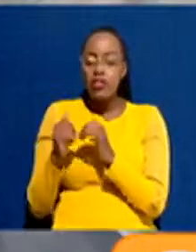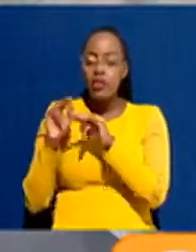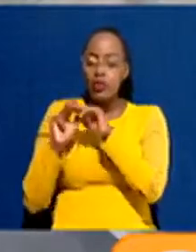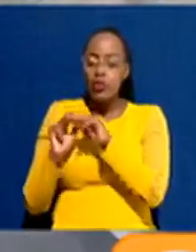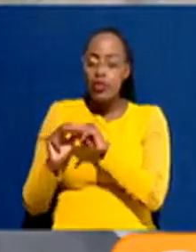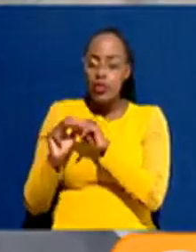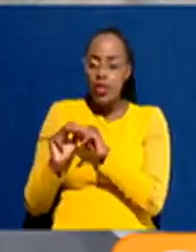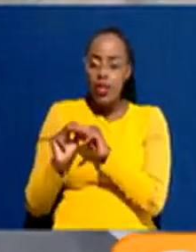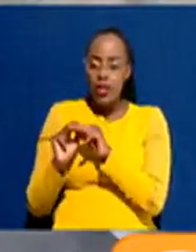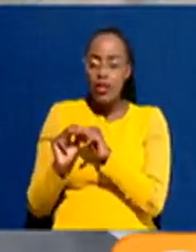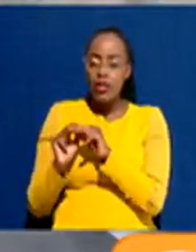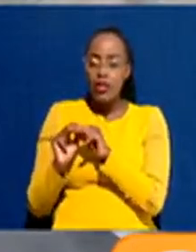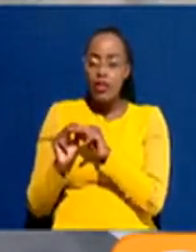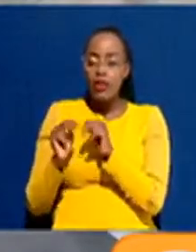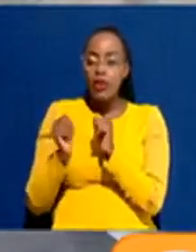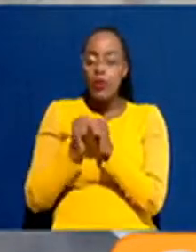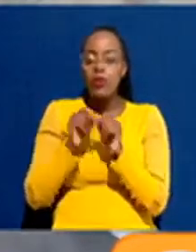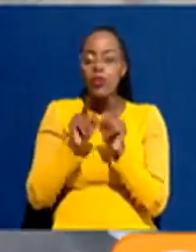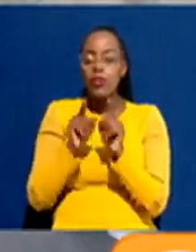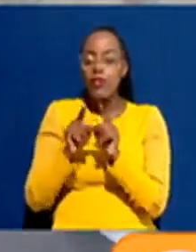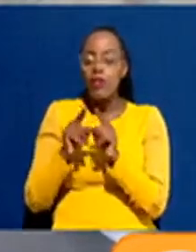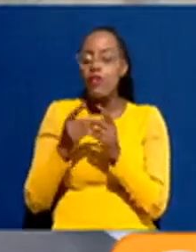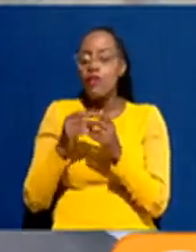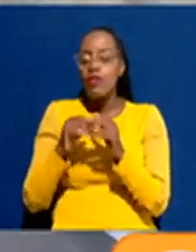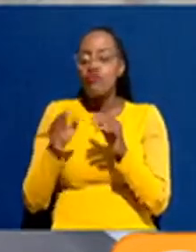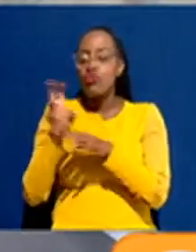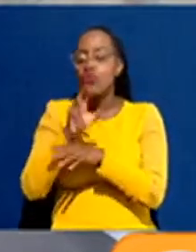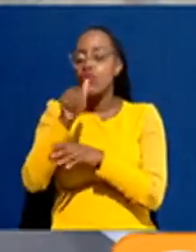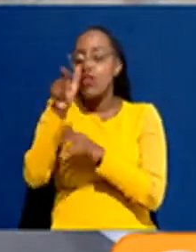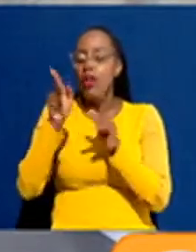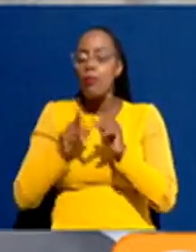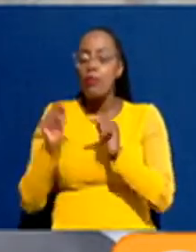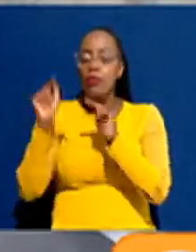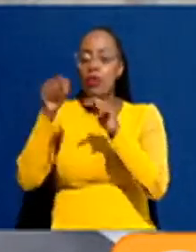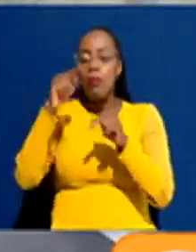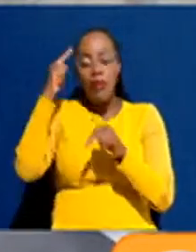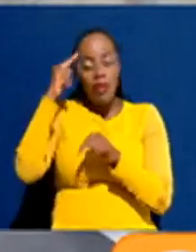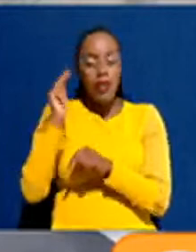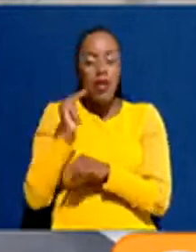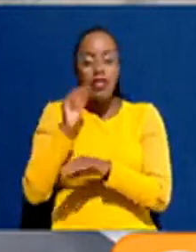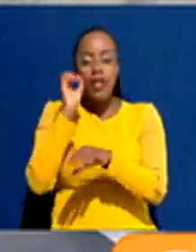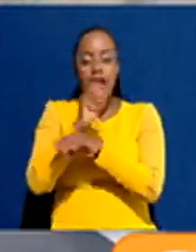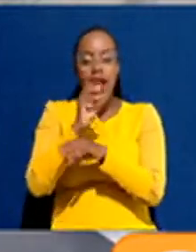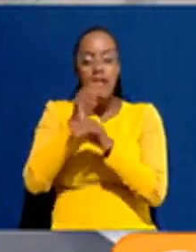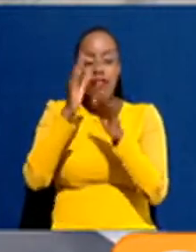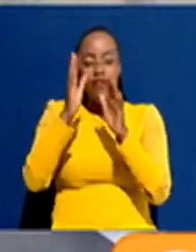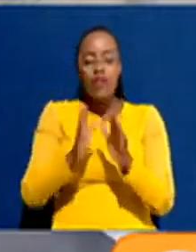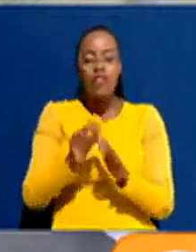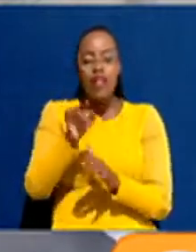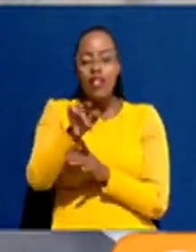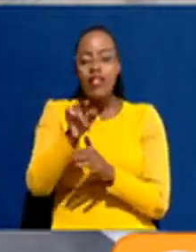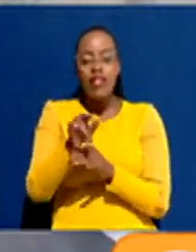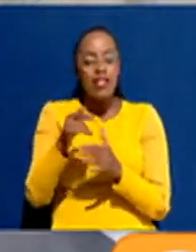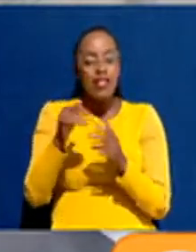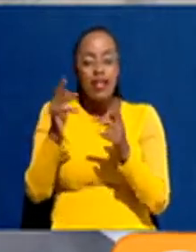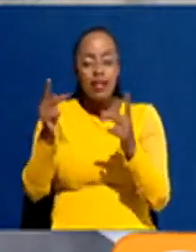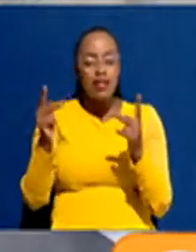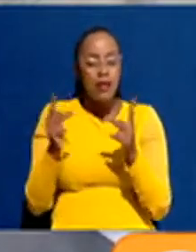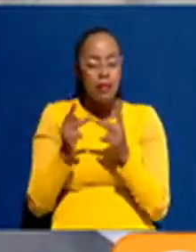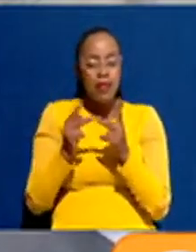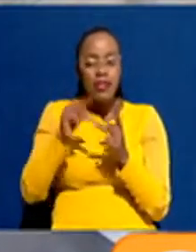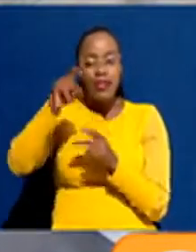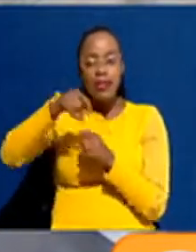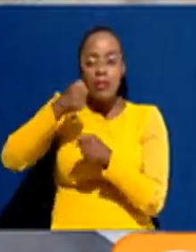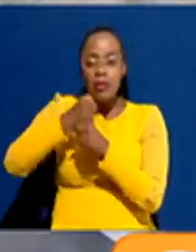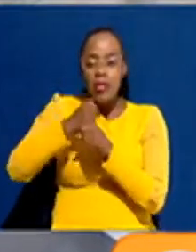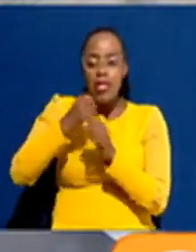rely on outsourcing thinking, the so-called advisors of this kind of telling what you should be doing